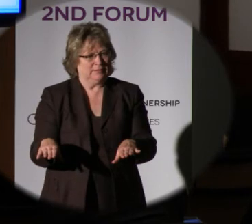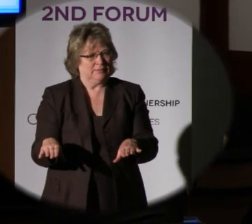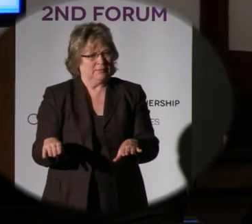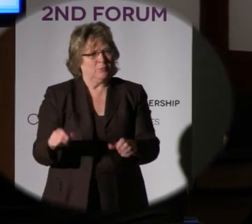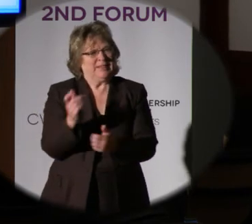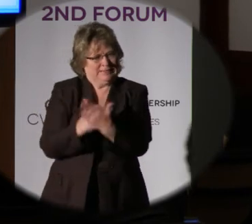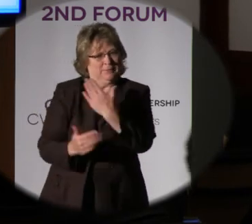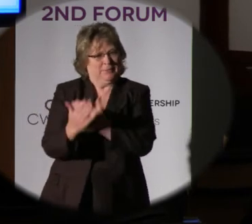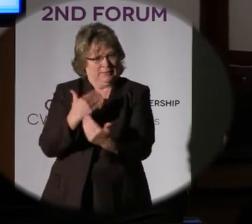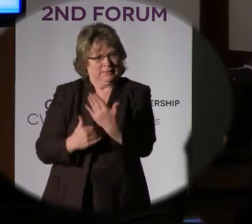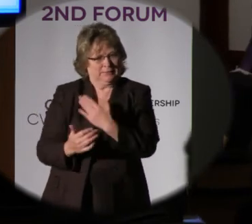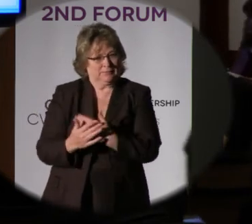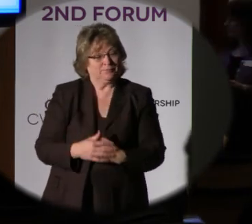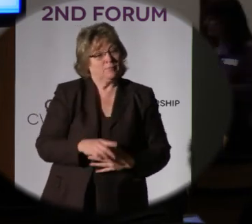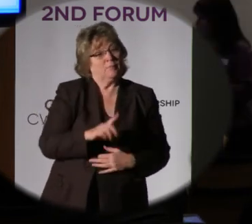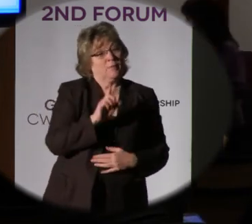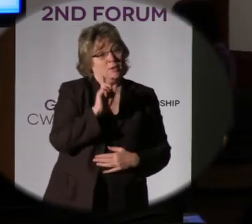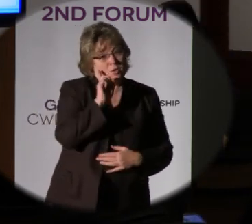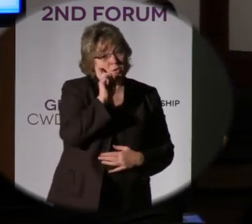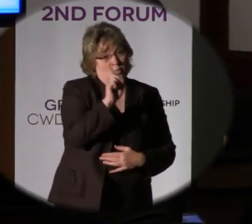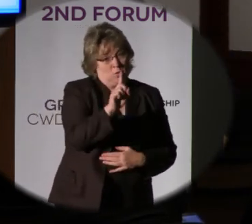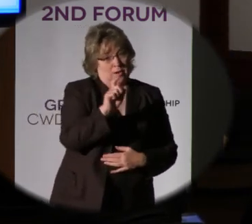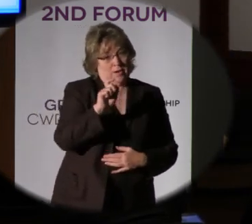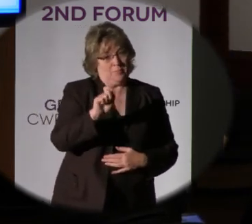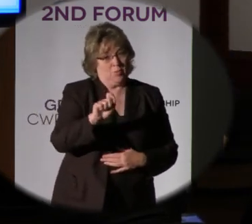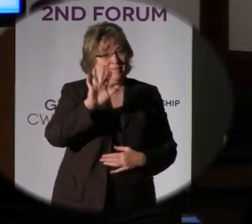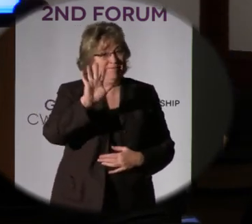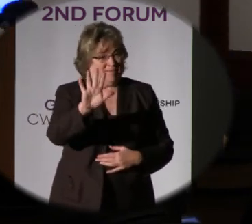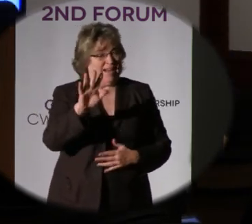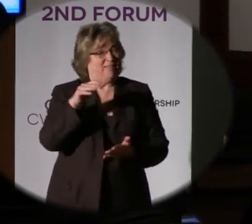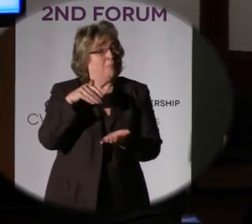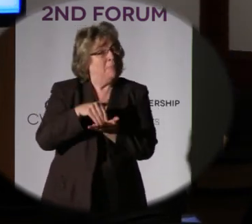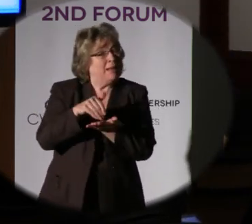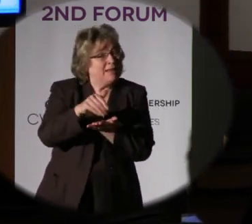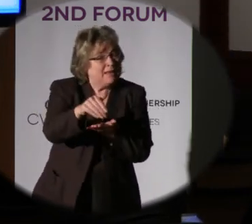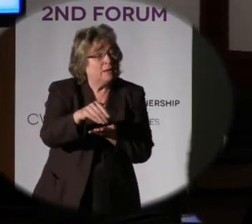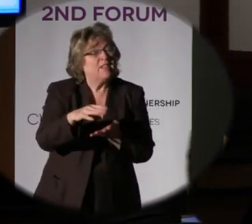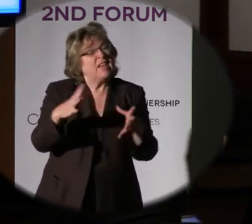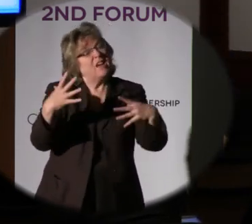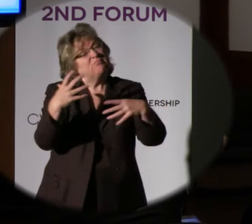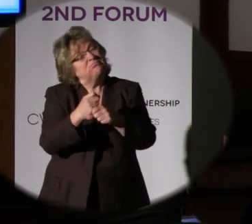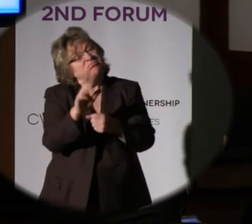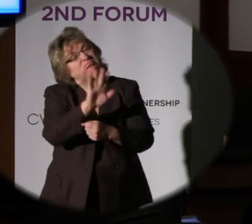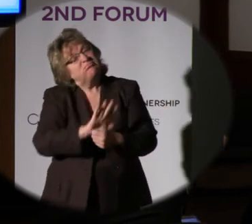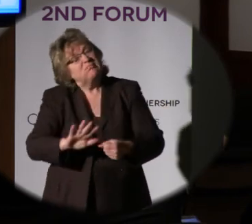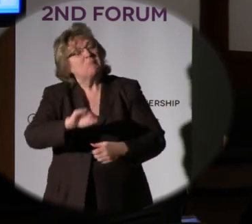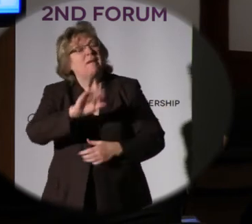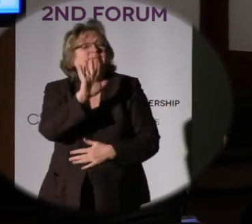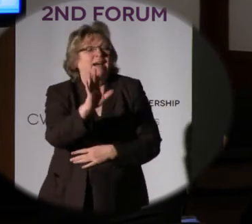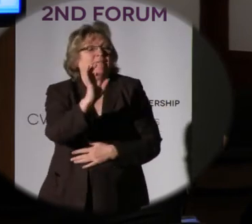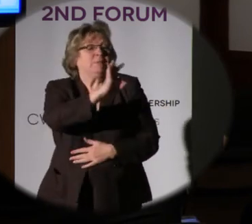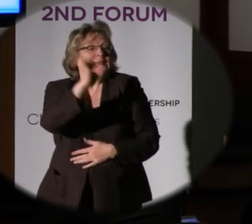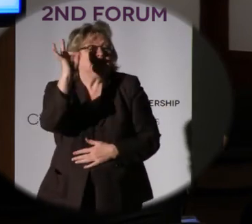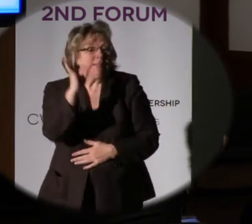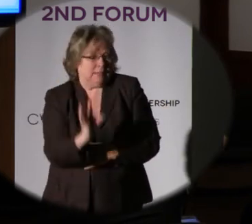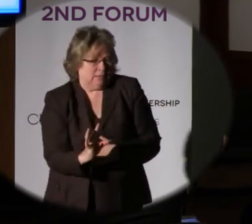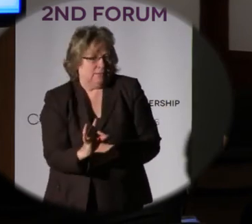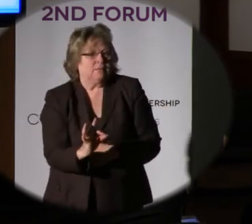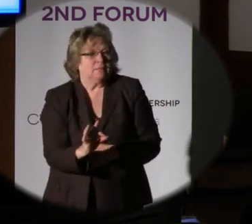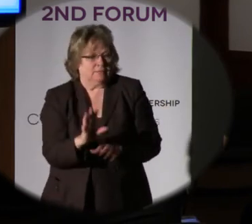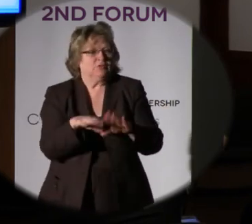million, accounting for 5% of total children population.